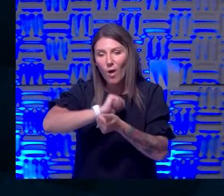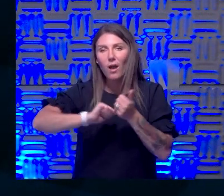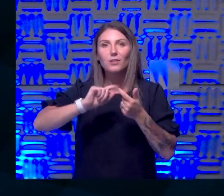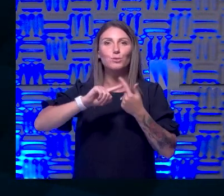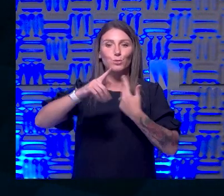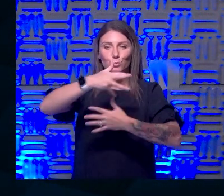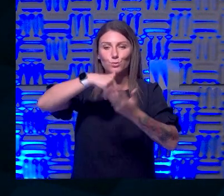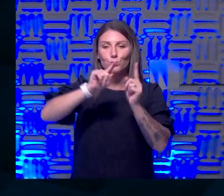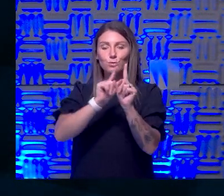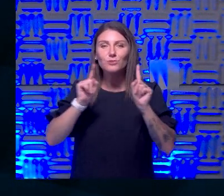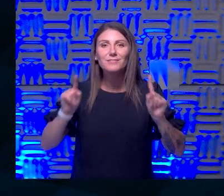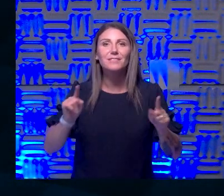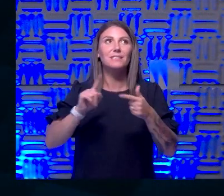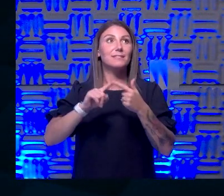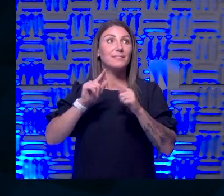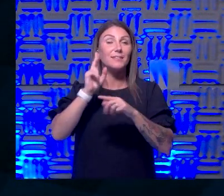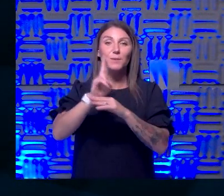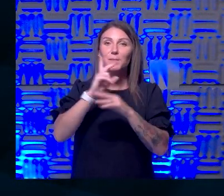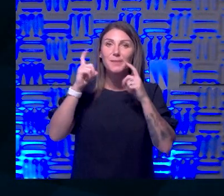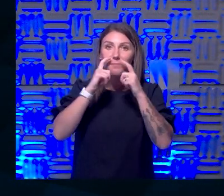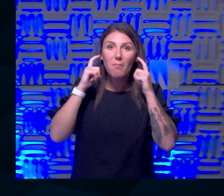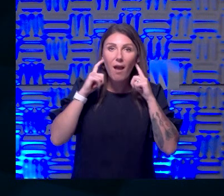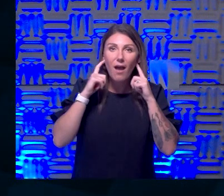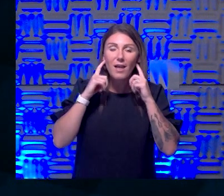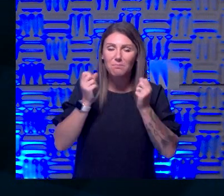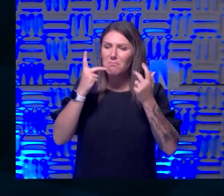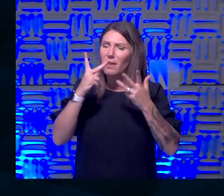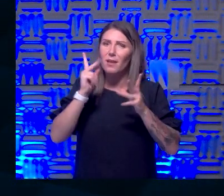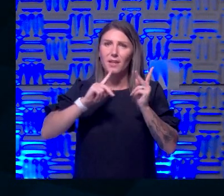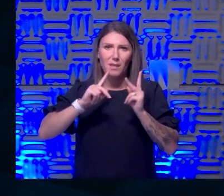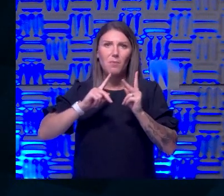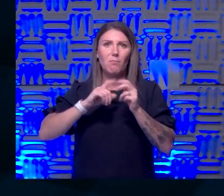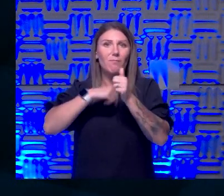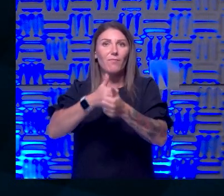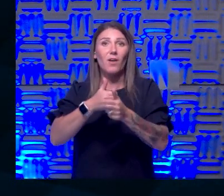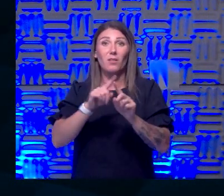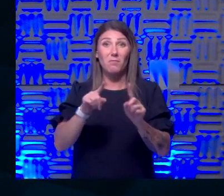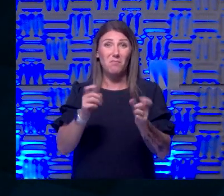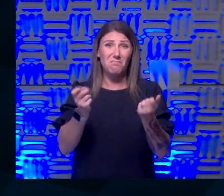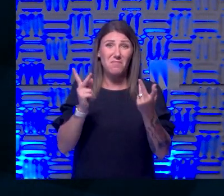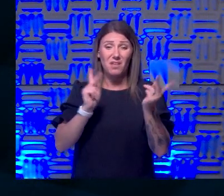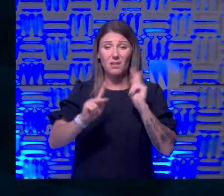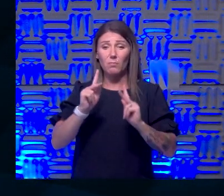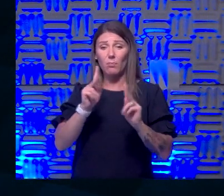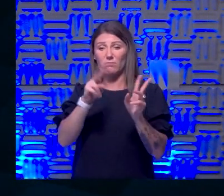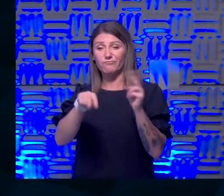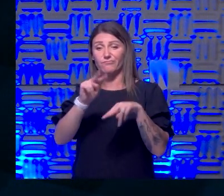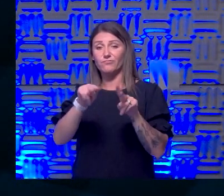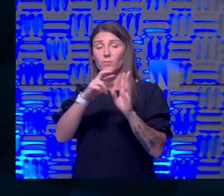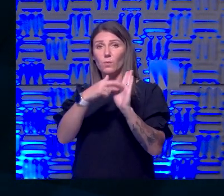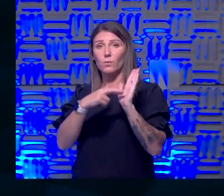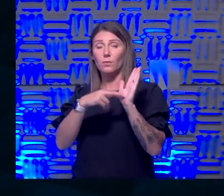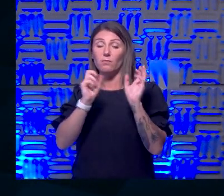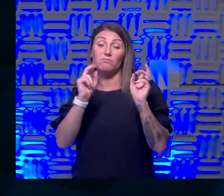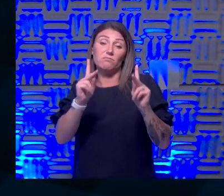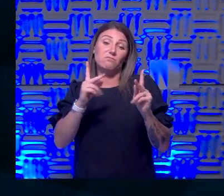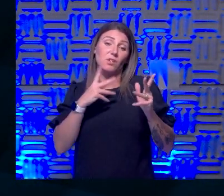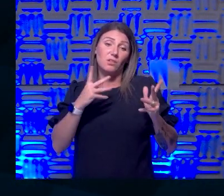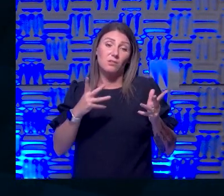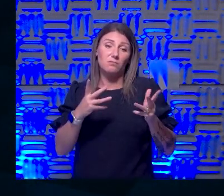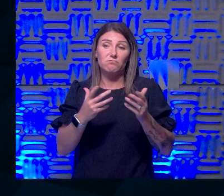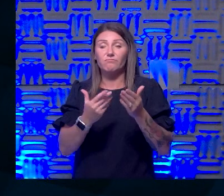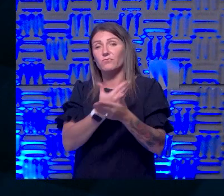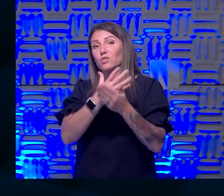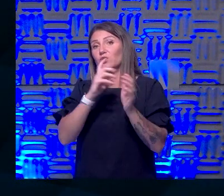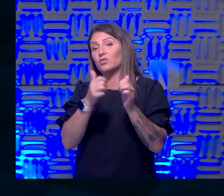distancing and mask wearing and the like. There's a lot of people that do that, but there's a lot of people that just look at the rules and say, okay, I have a new challenge on my hand.